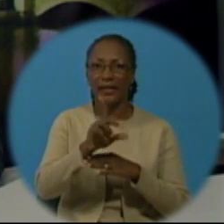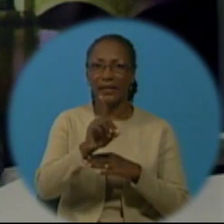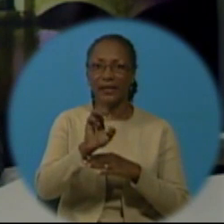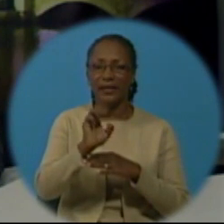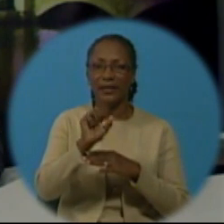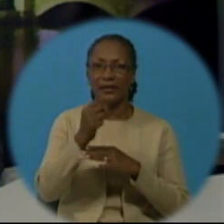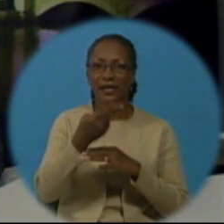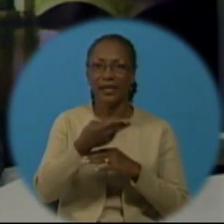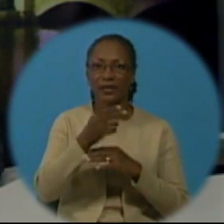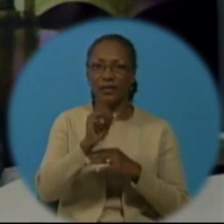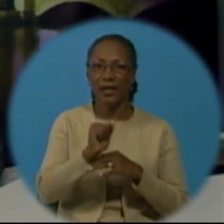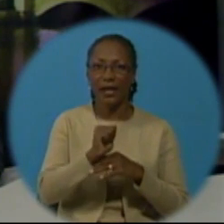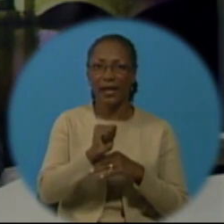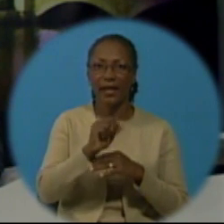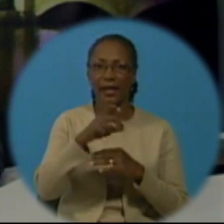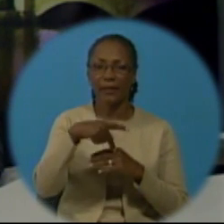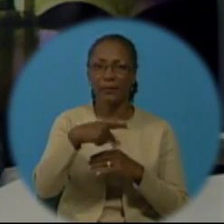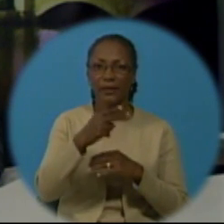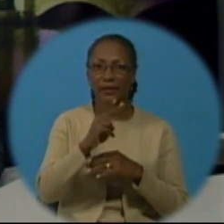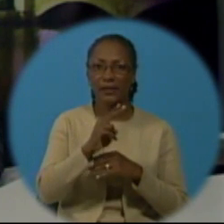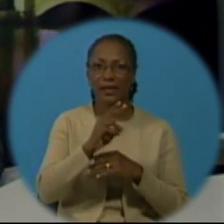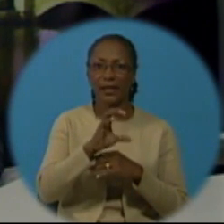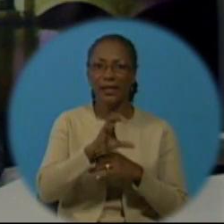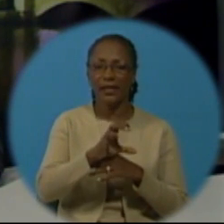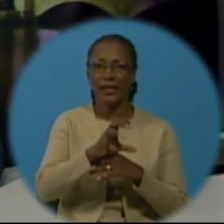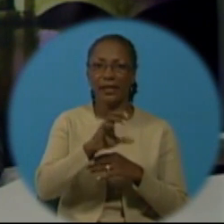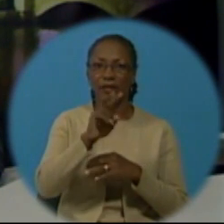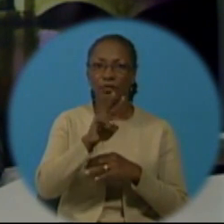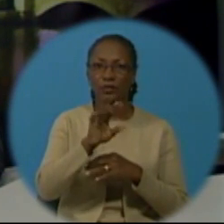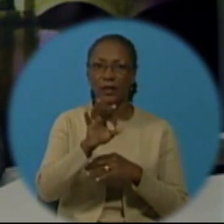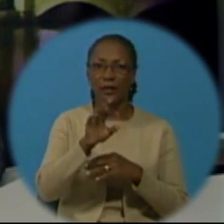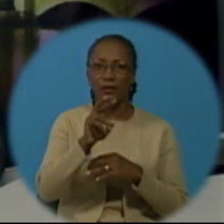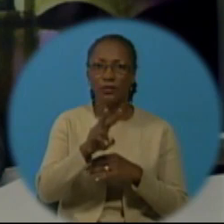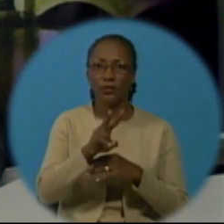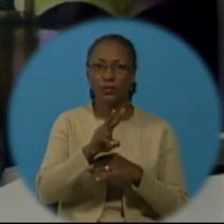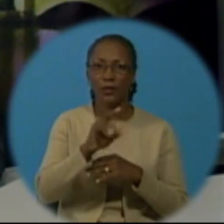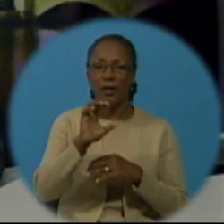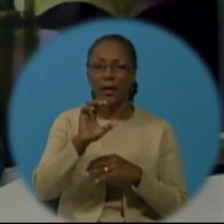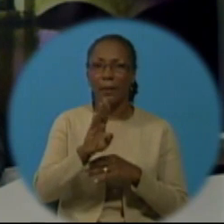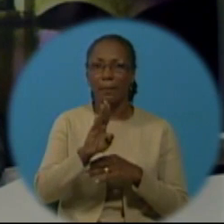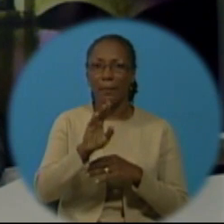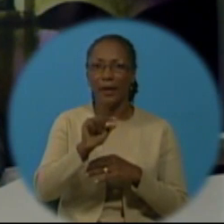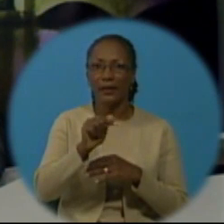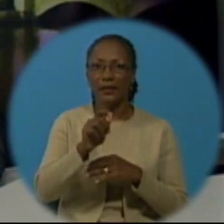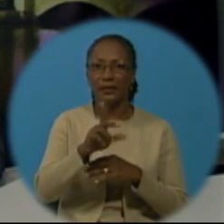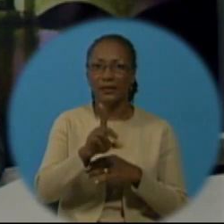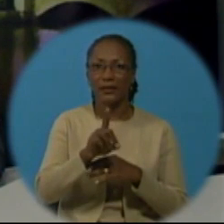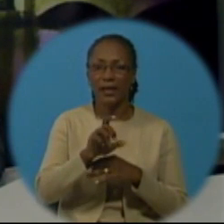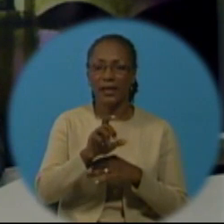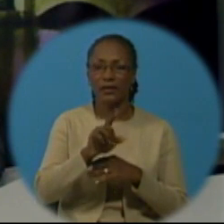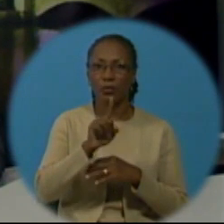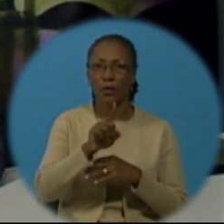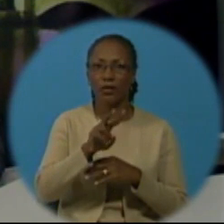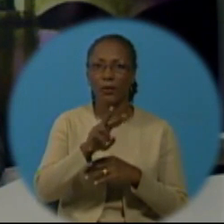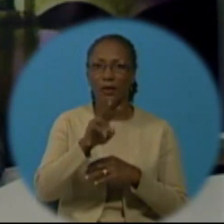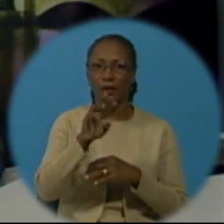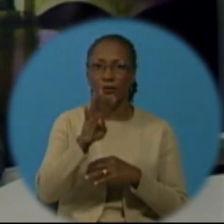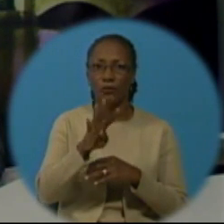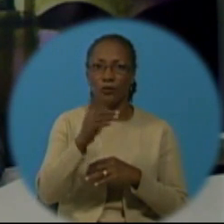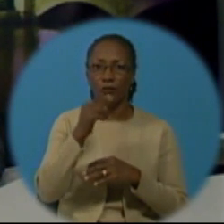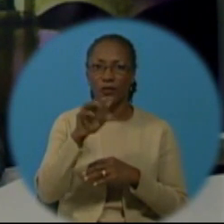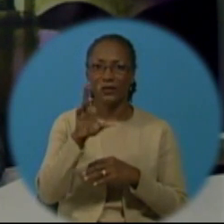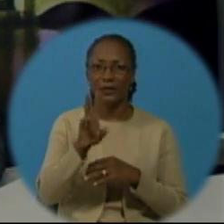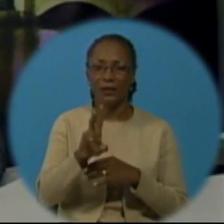Bangladesh reached 124 for 7 after the first session on day 2 and yours truly was there for the remainder of their